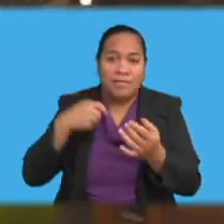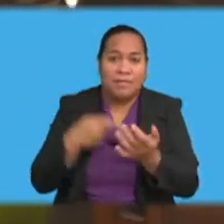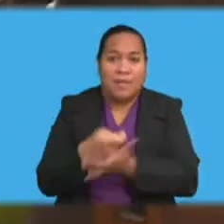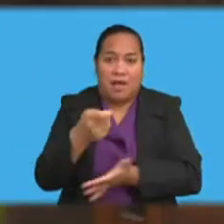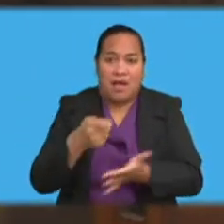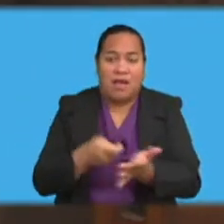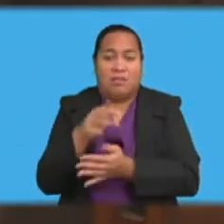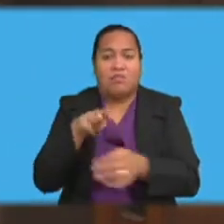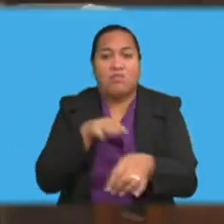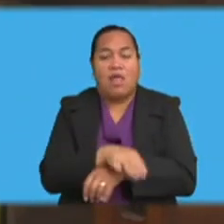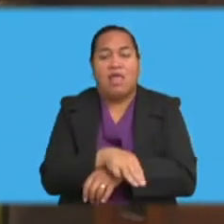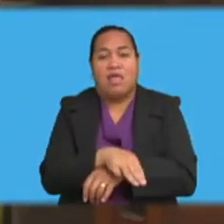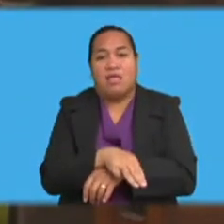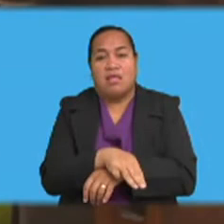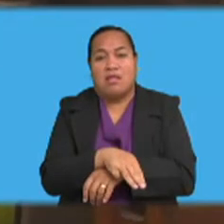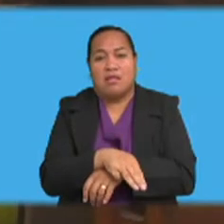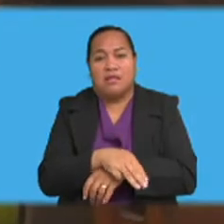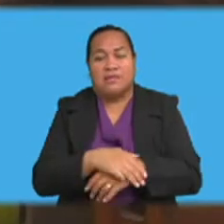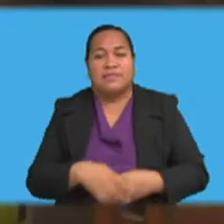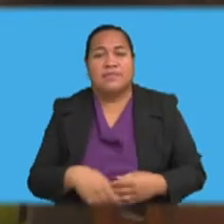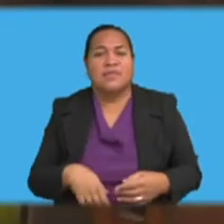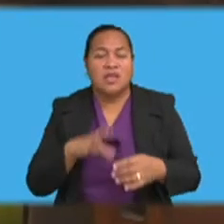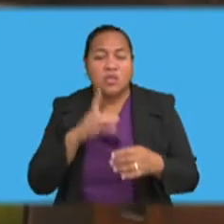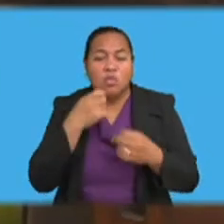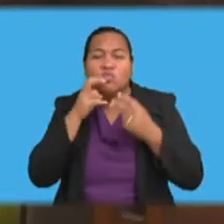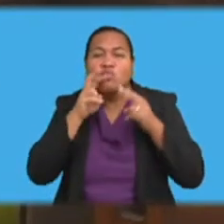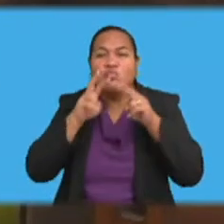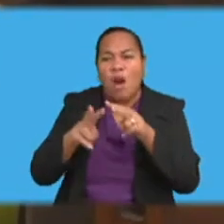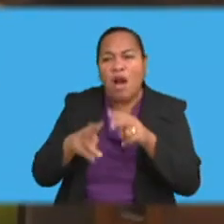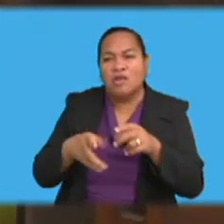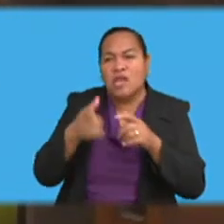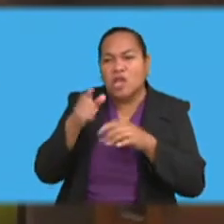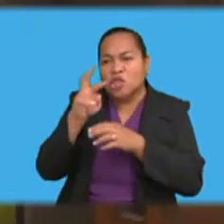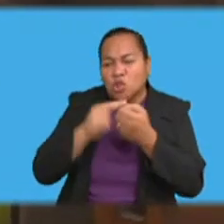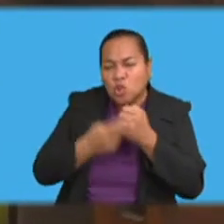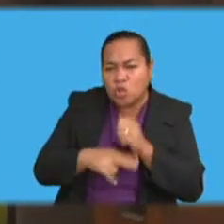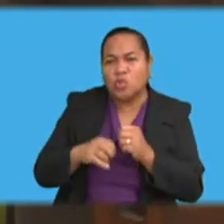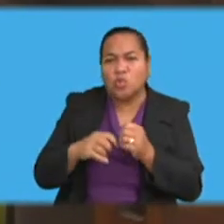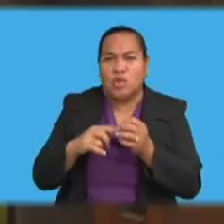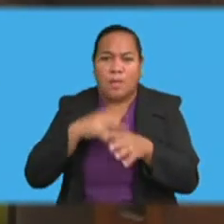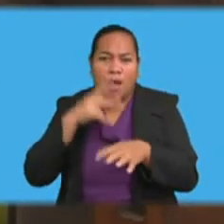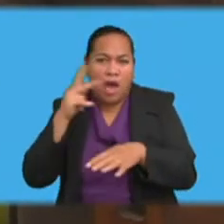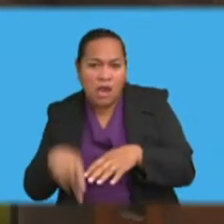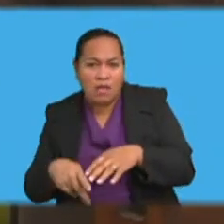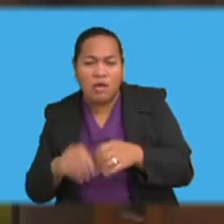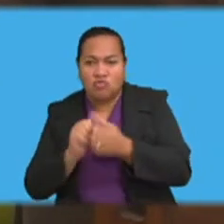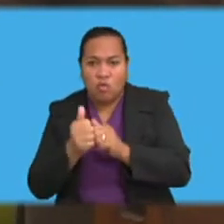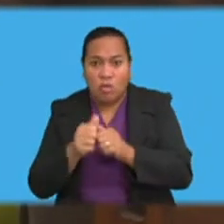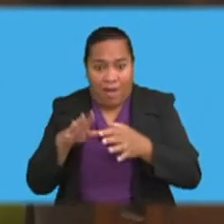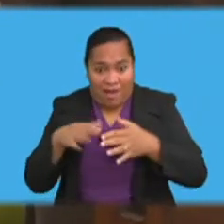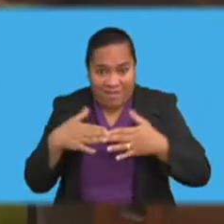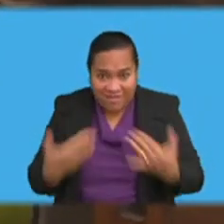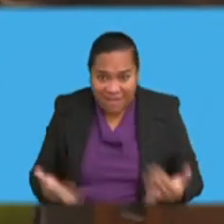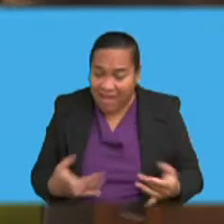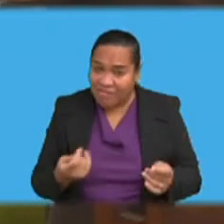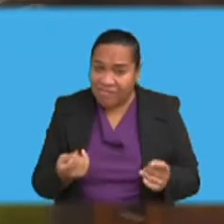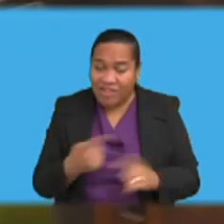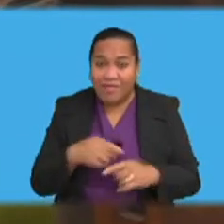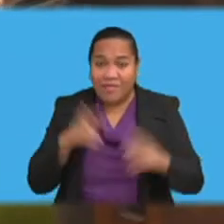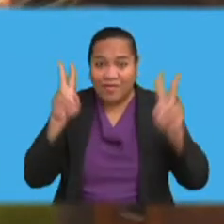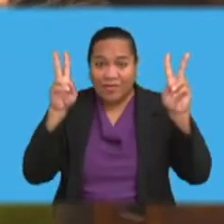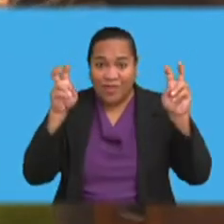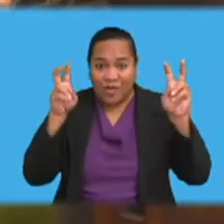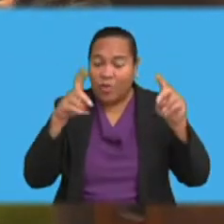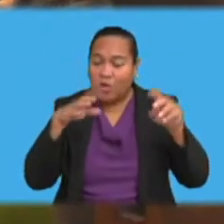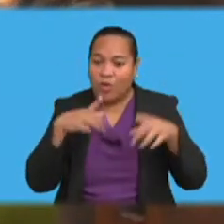basis. They couldn't watch local news, or sports, or parliament. Now, as Sarema says, Wailesi, and I quote, is making